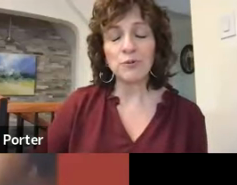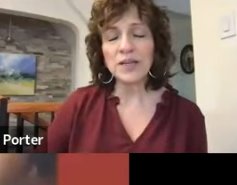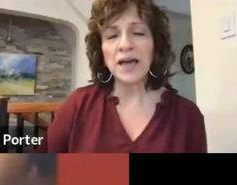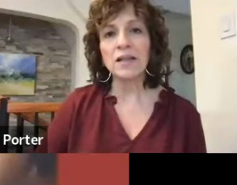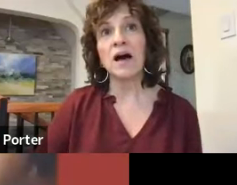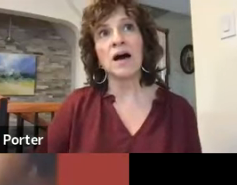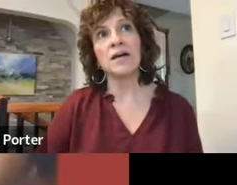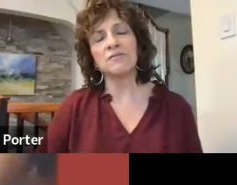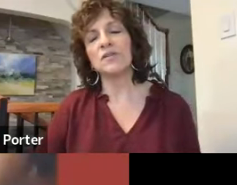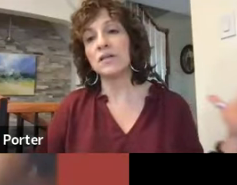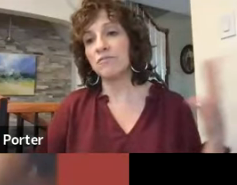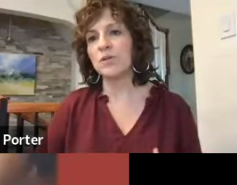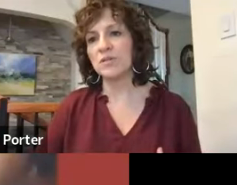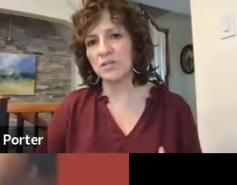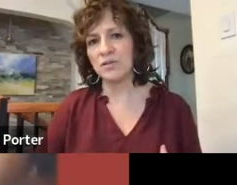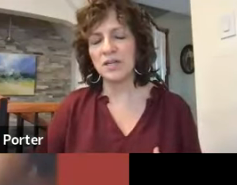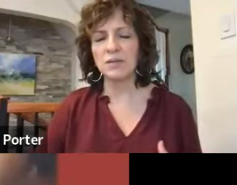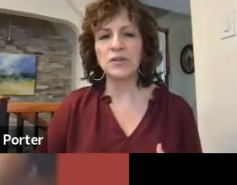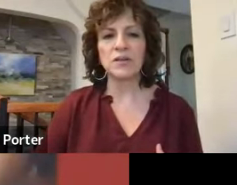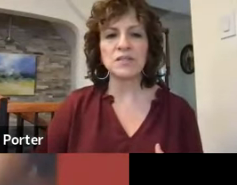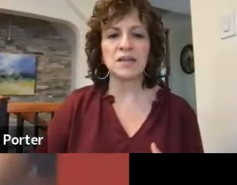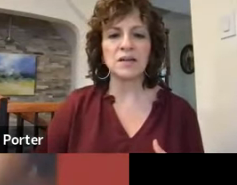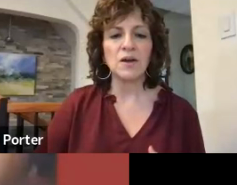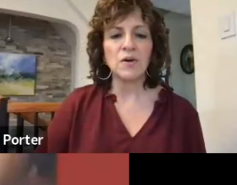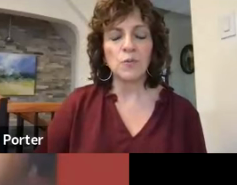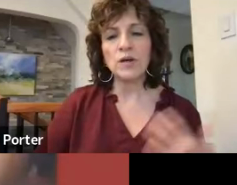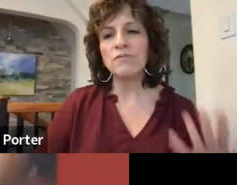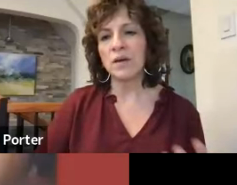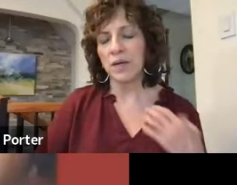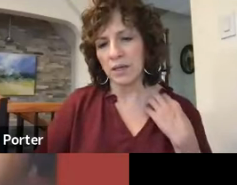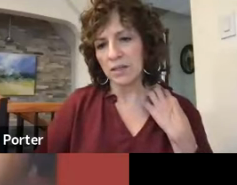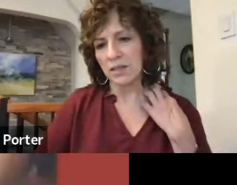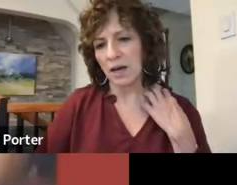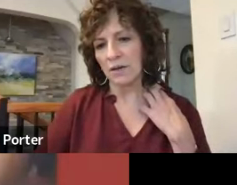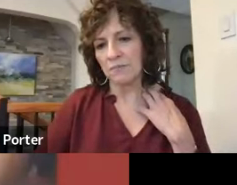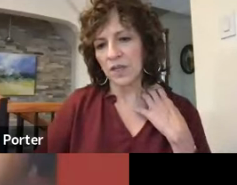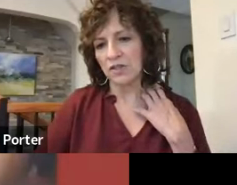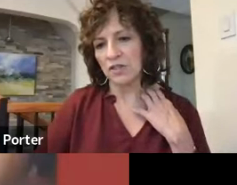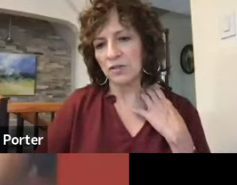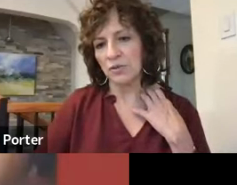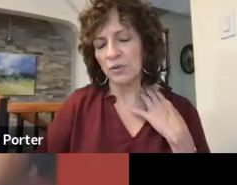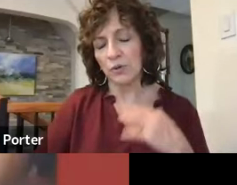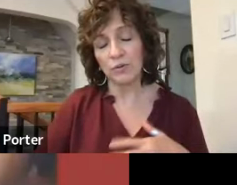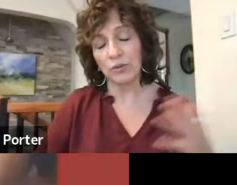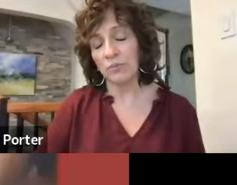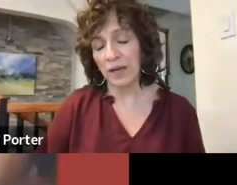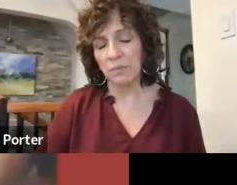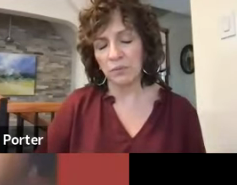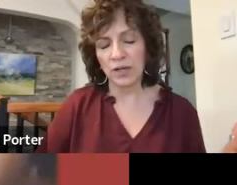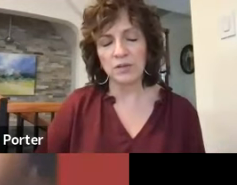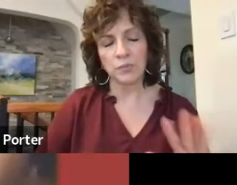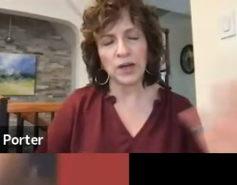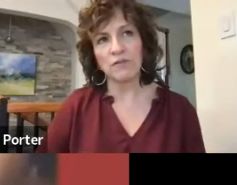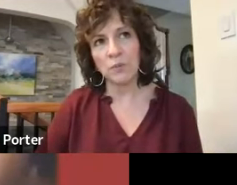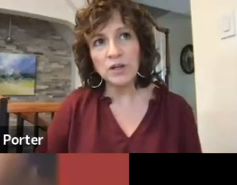we've really had a lot of deliverables associated with this. And one of them is there are many,